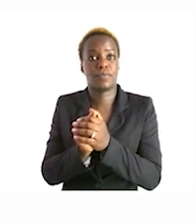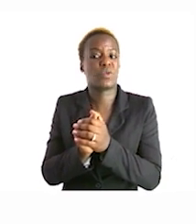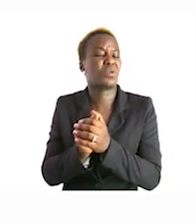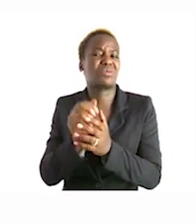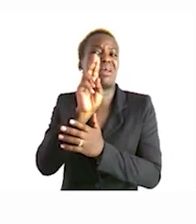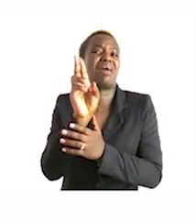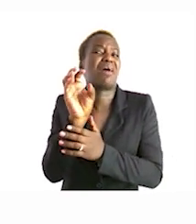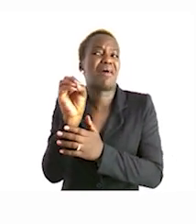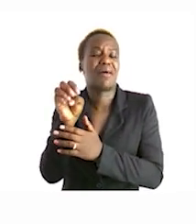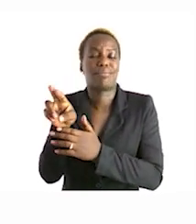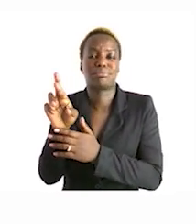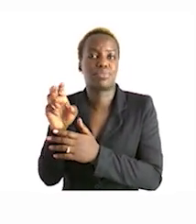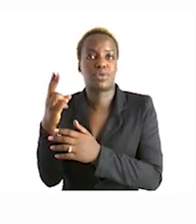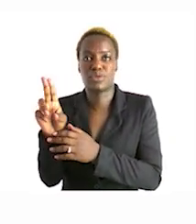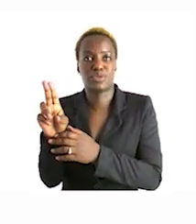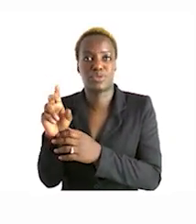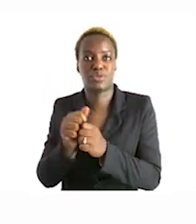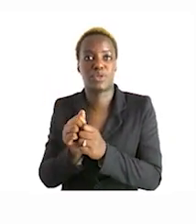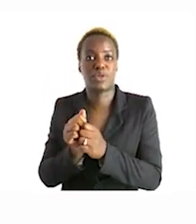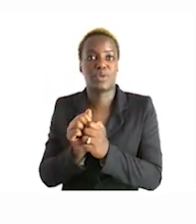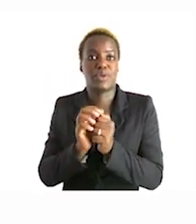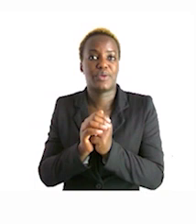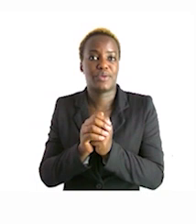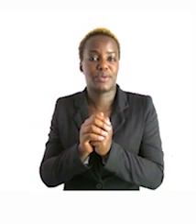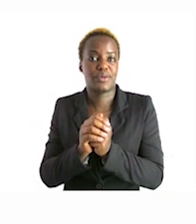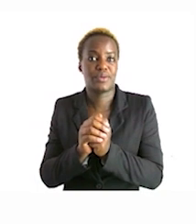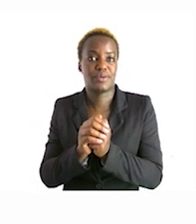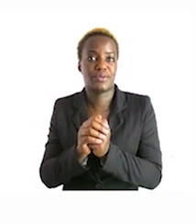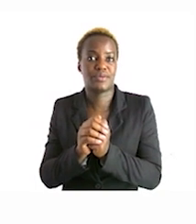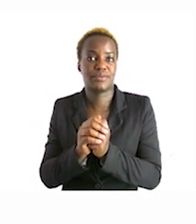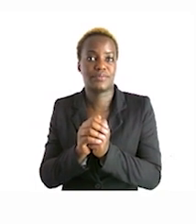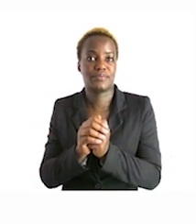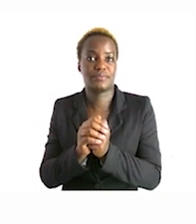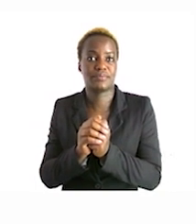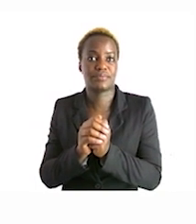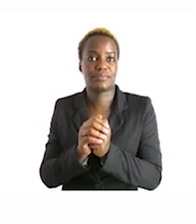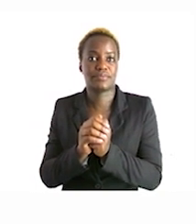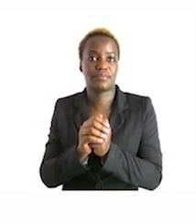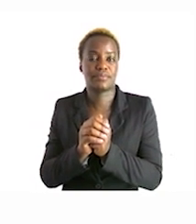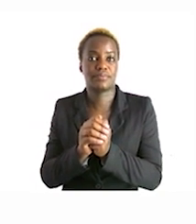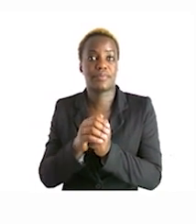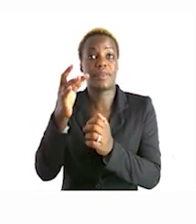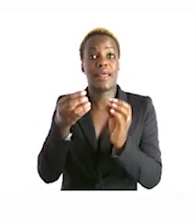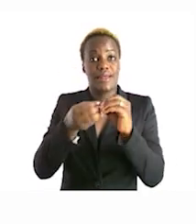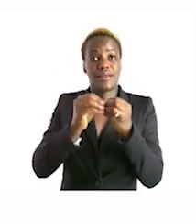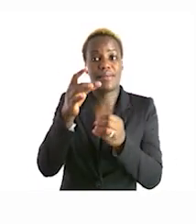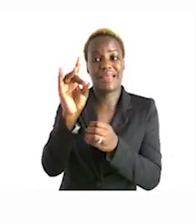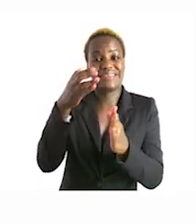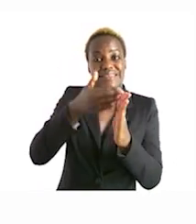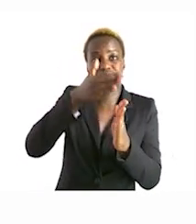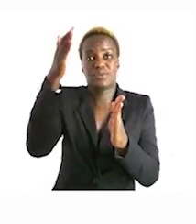hour. All right, good. Let's move to number 8, next to